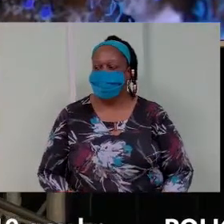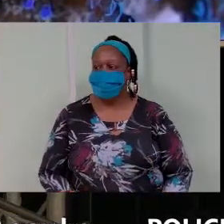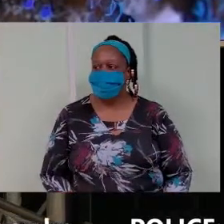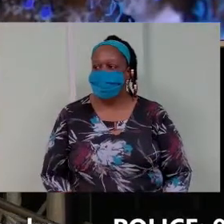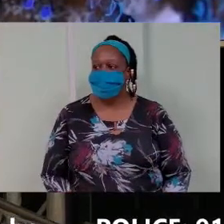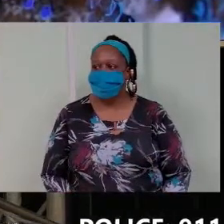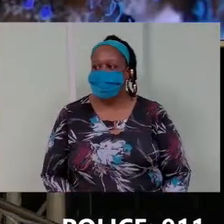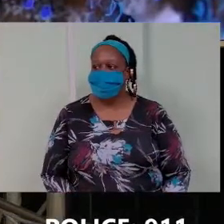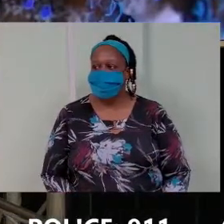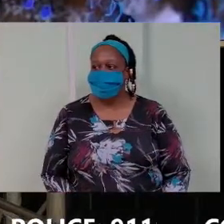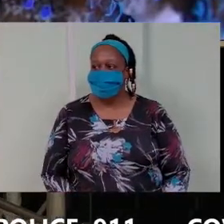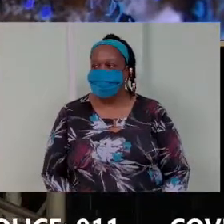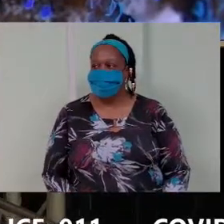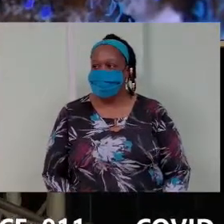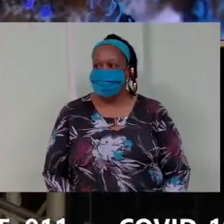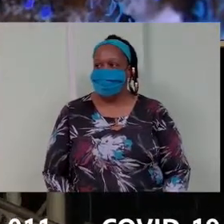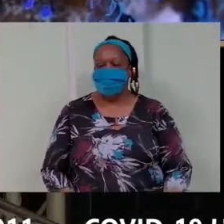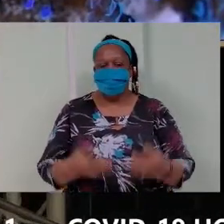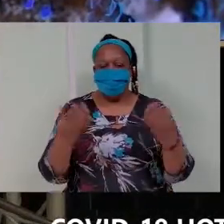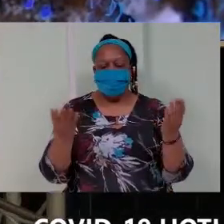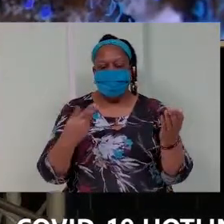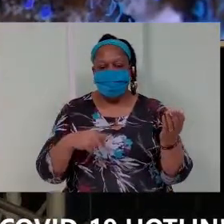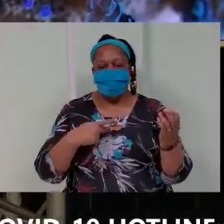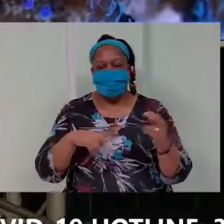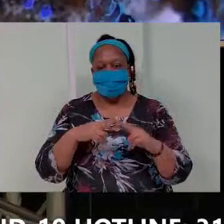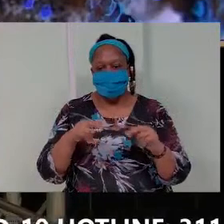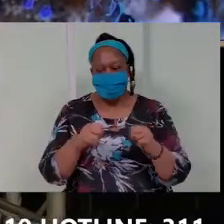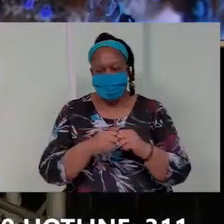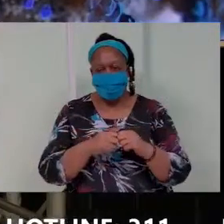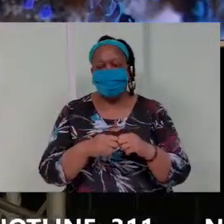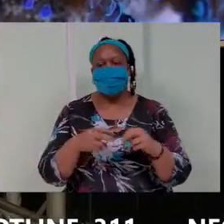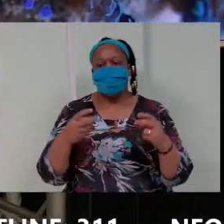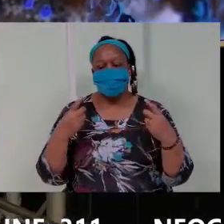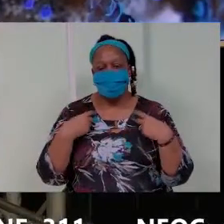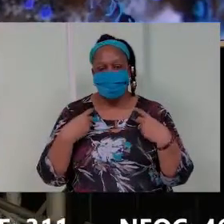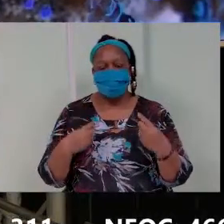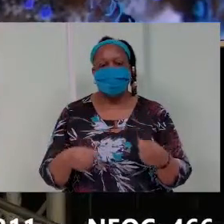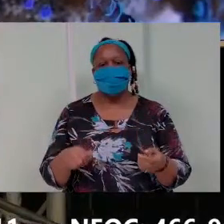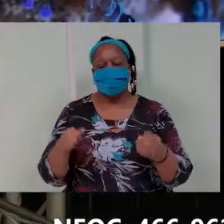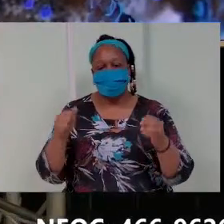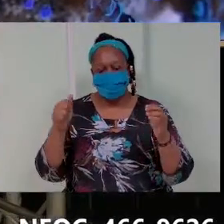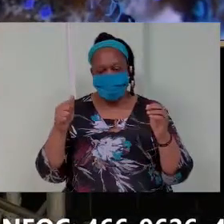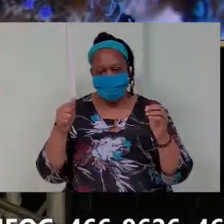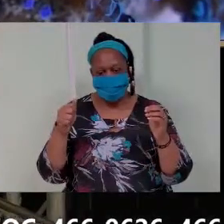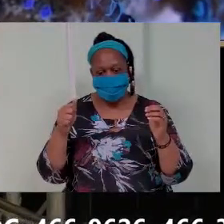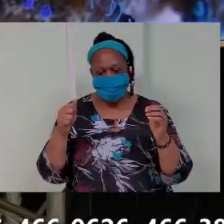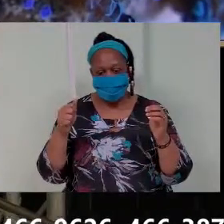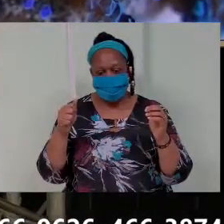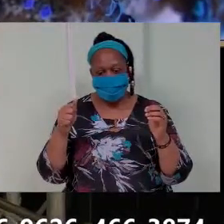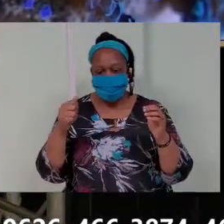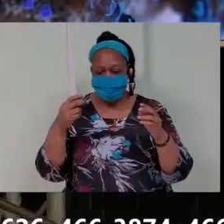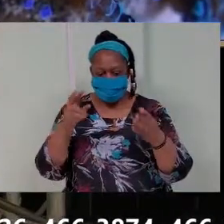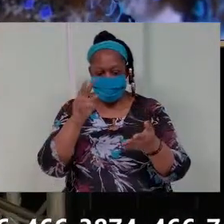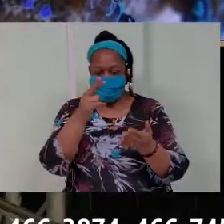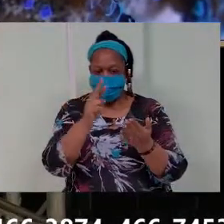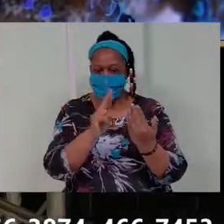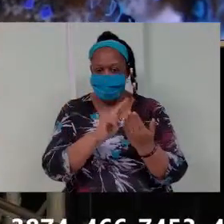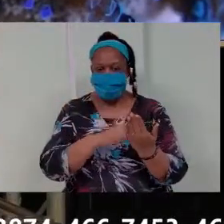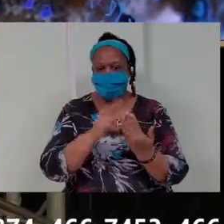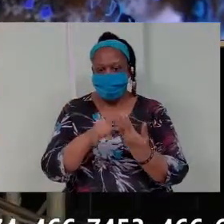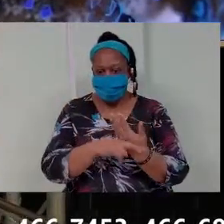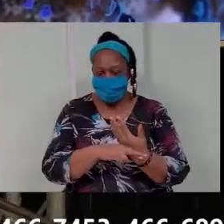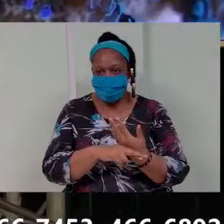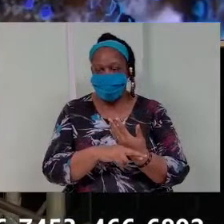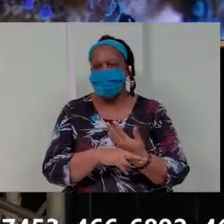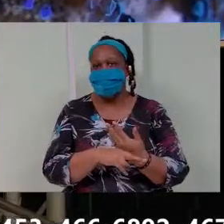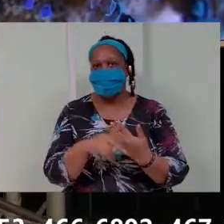The Federation has been under a state of emergency for the past 3 to 4 months. Emergency regulations have